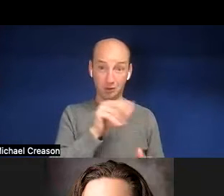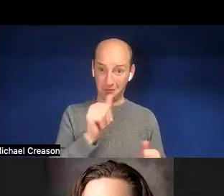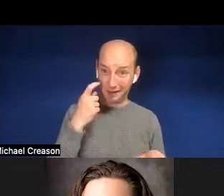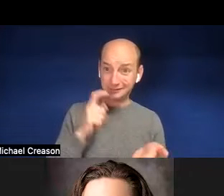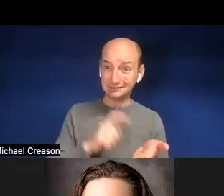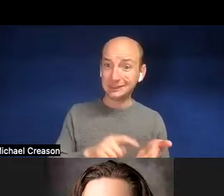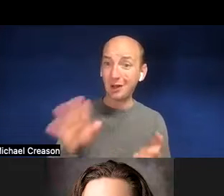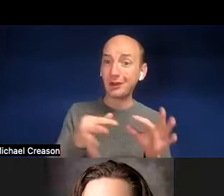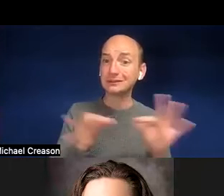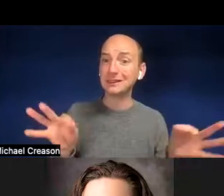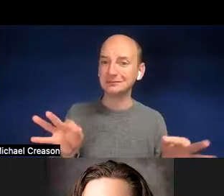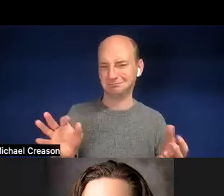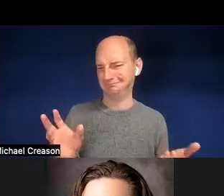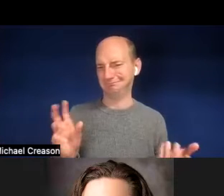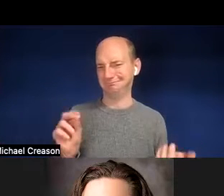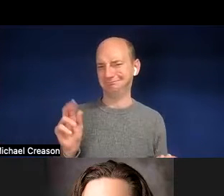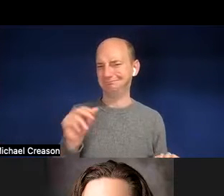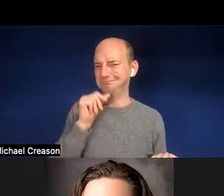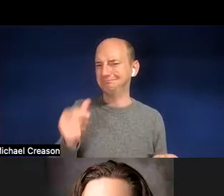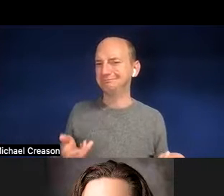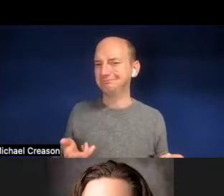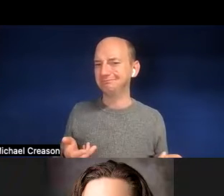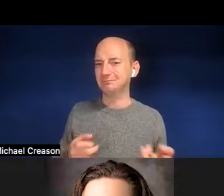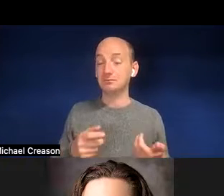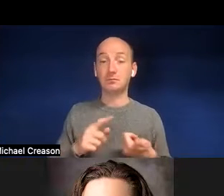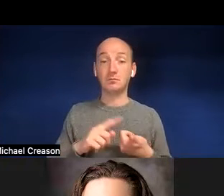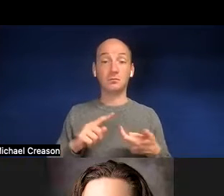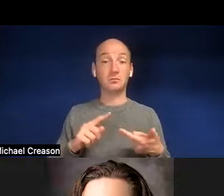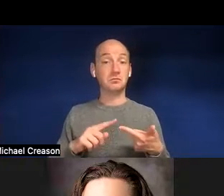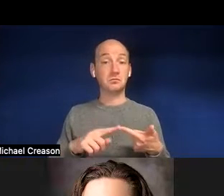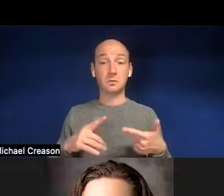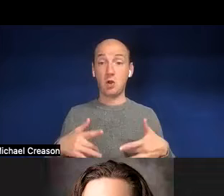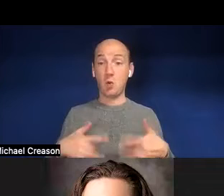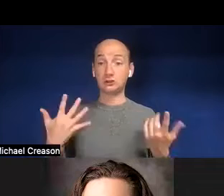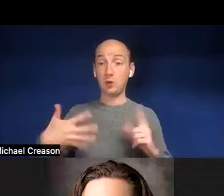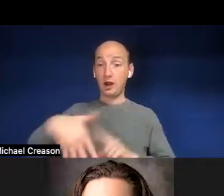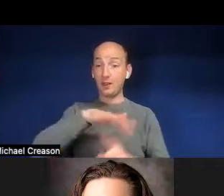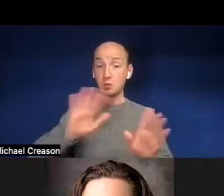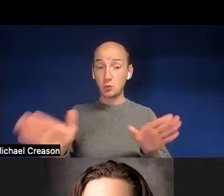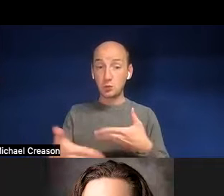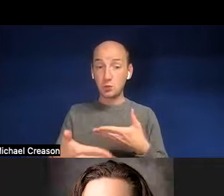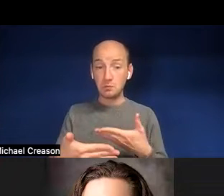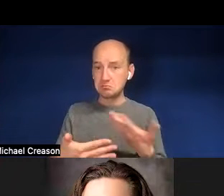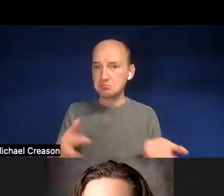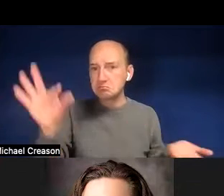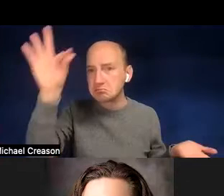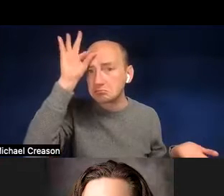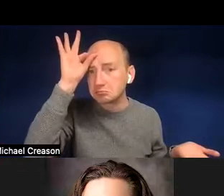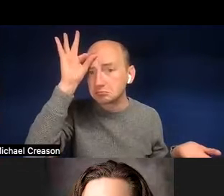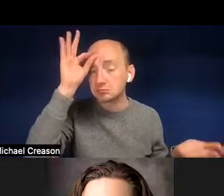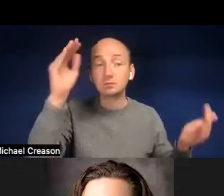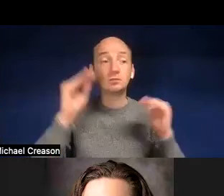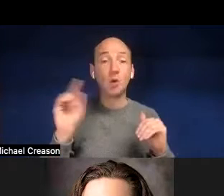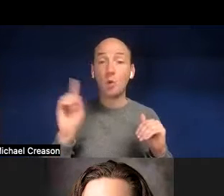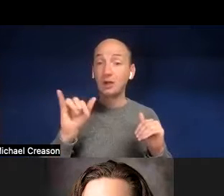also means, though, that I can't tell what's going on in the room. I have no idea where this person is located, what the orientation of the